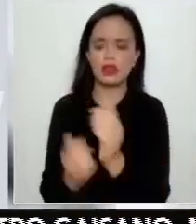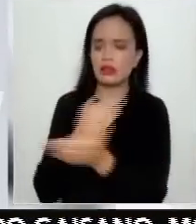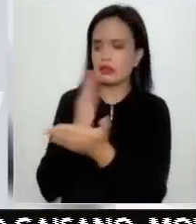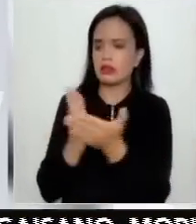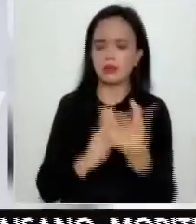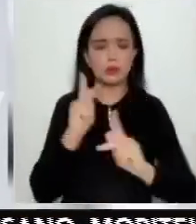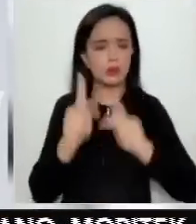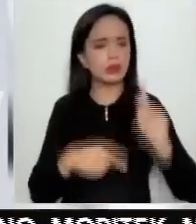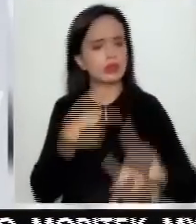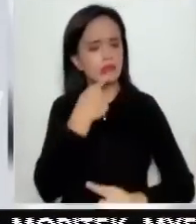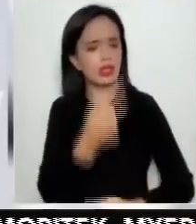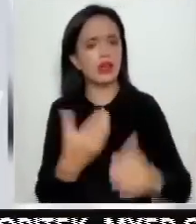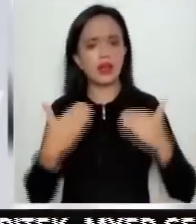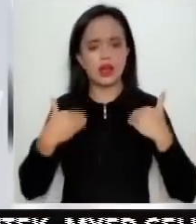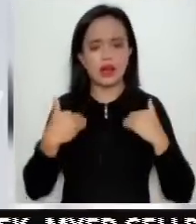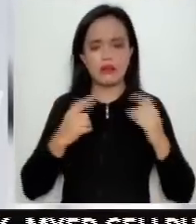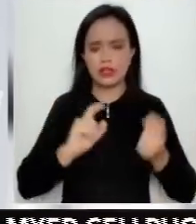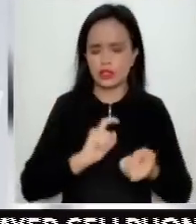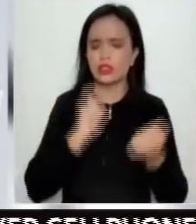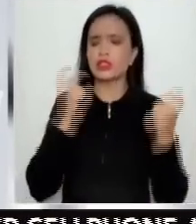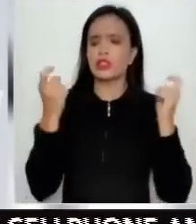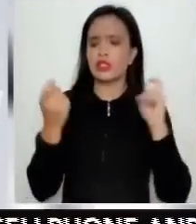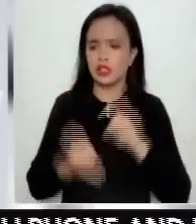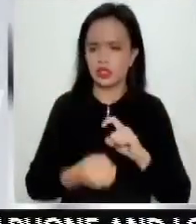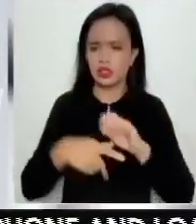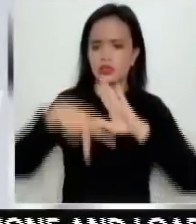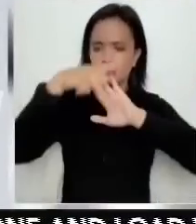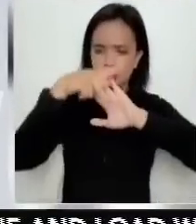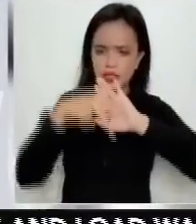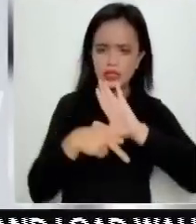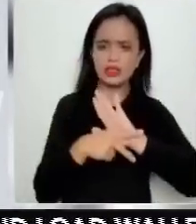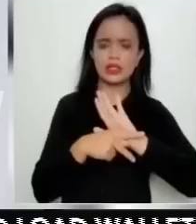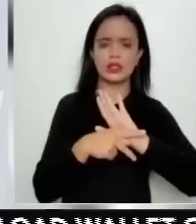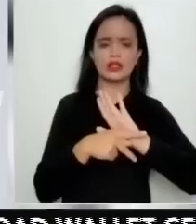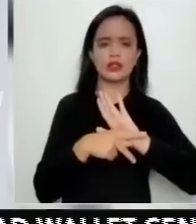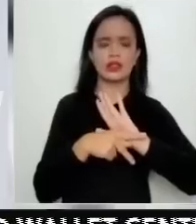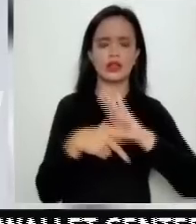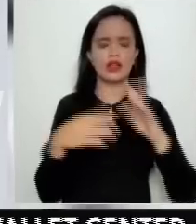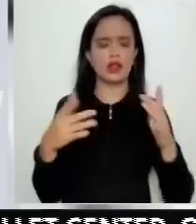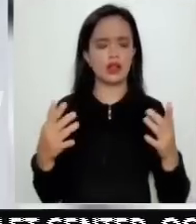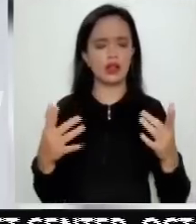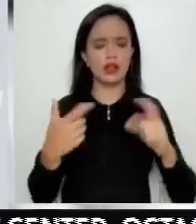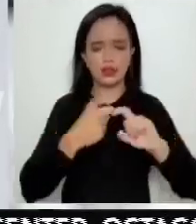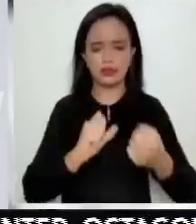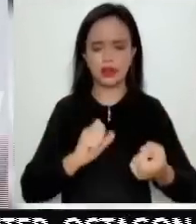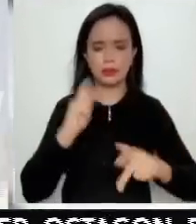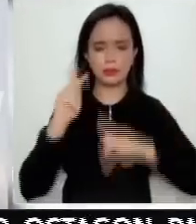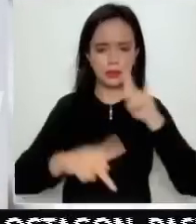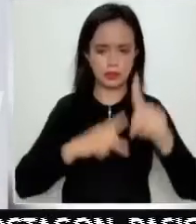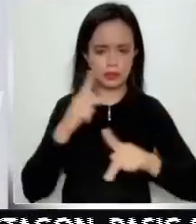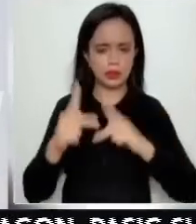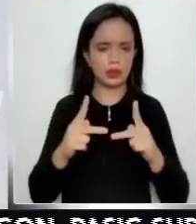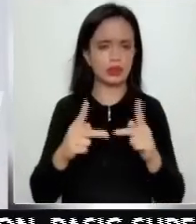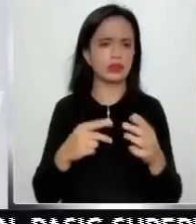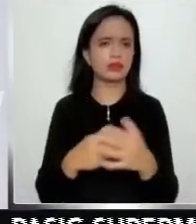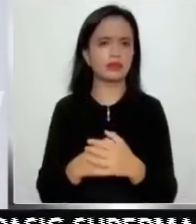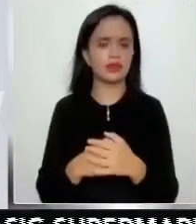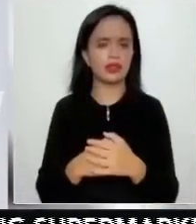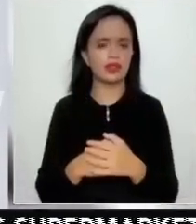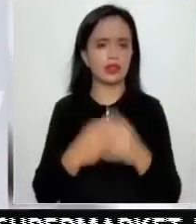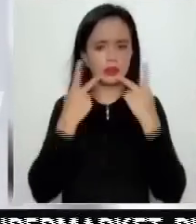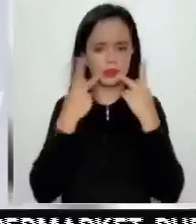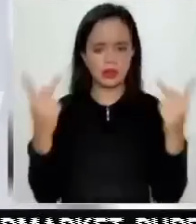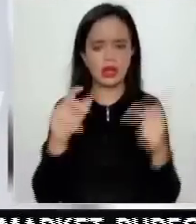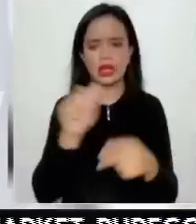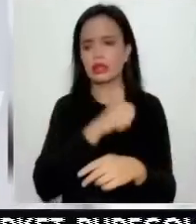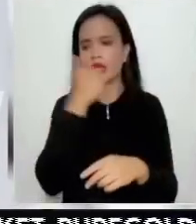has shifted its policy away from the People's Republic and to other powers.